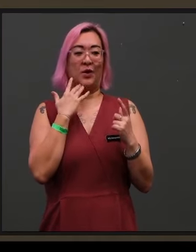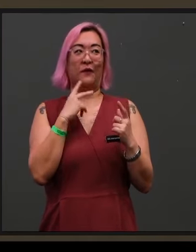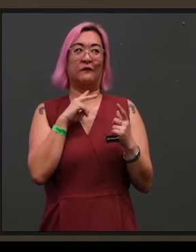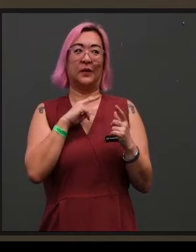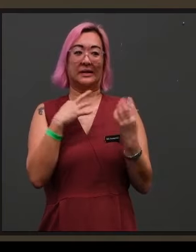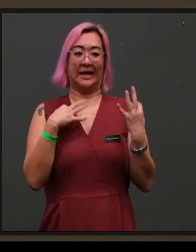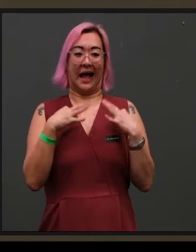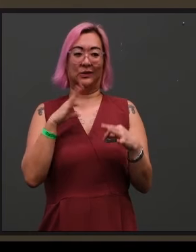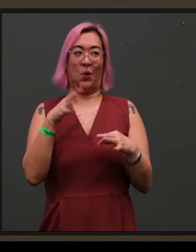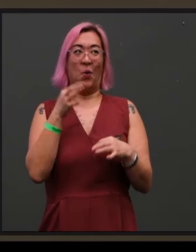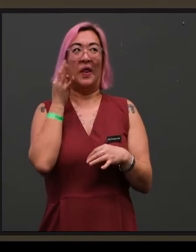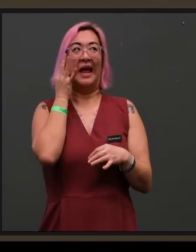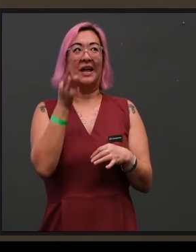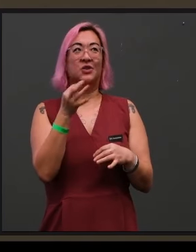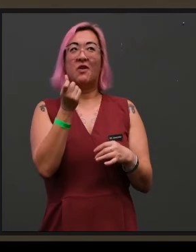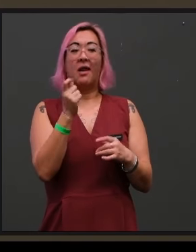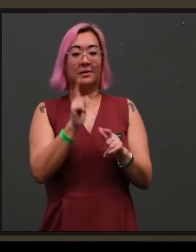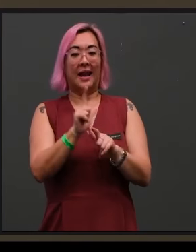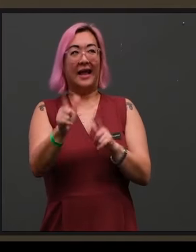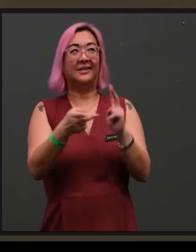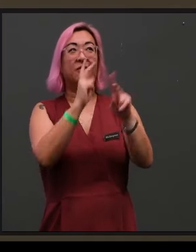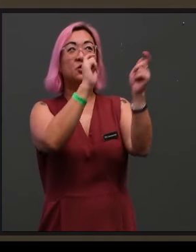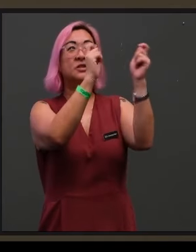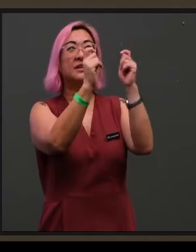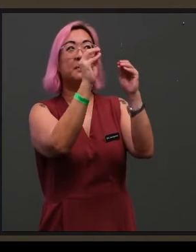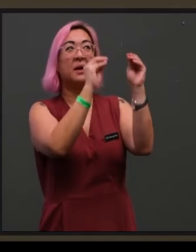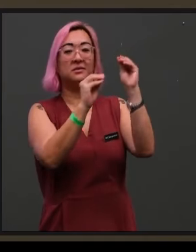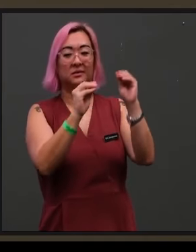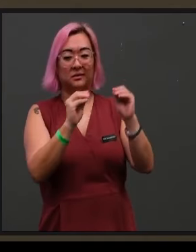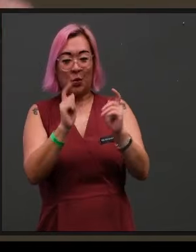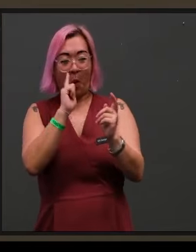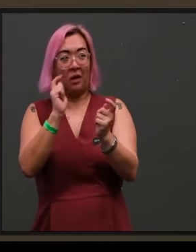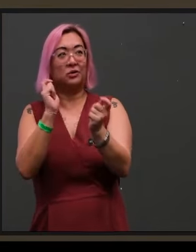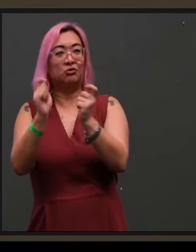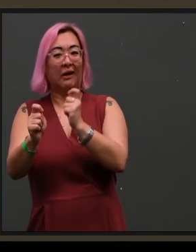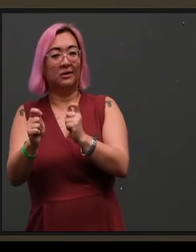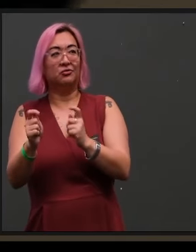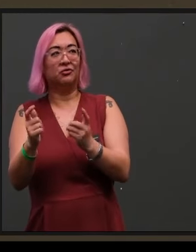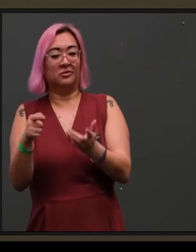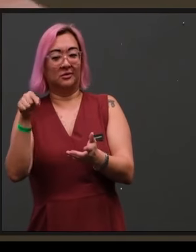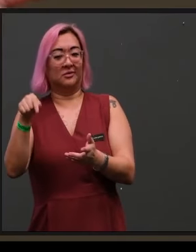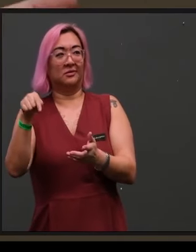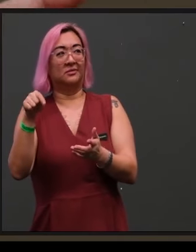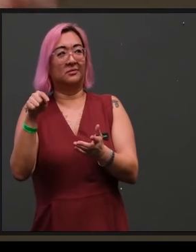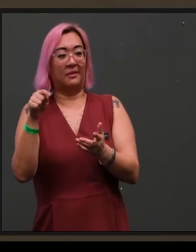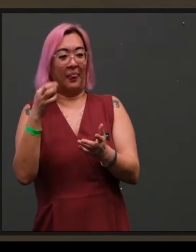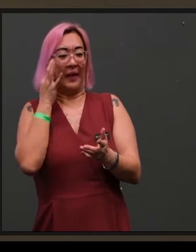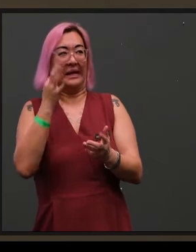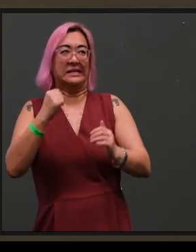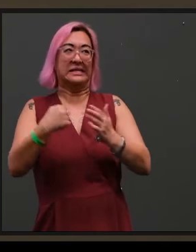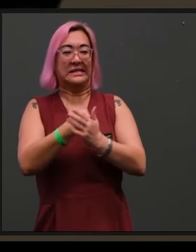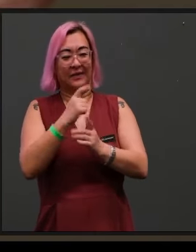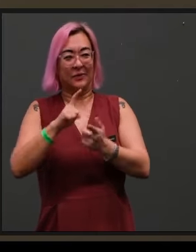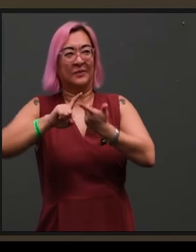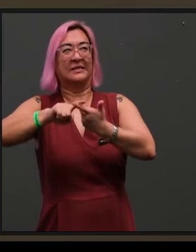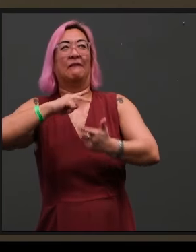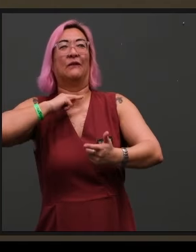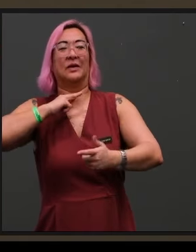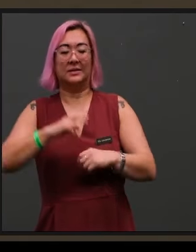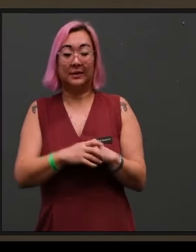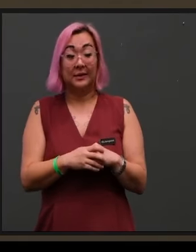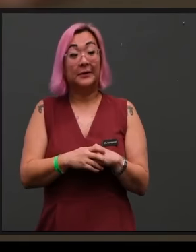that for the most part. But yeah, I think in Return to Monkey Island, it's a book in your inventory, and you can open it,